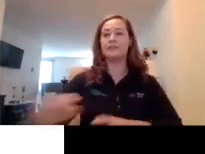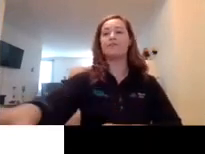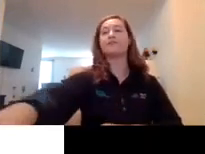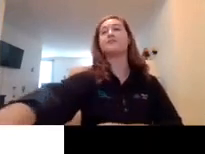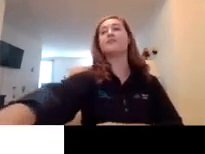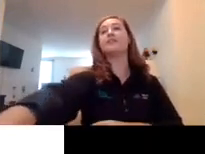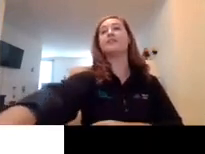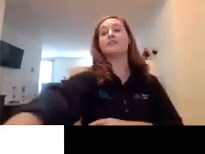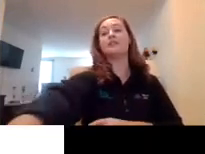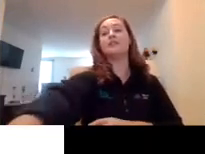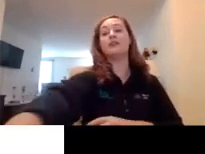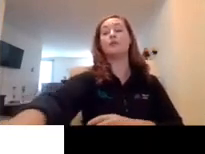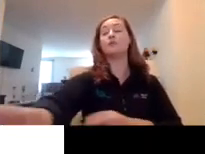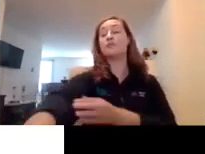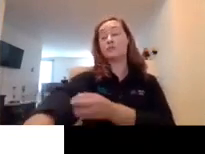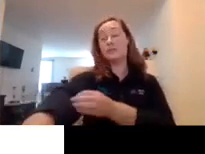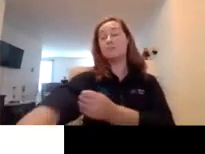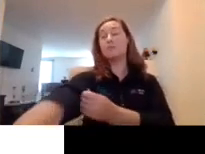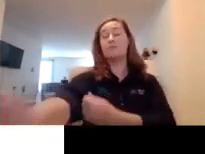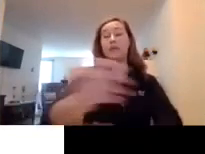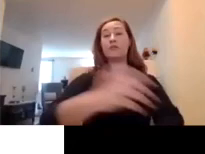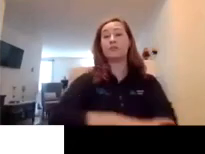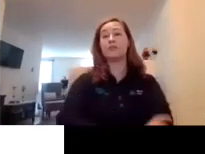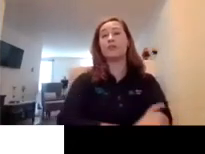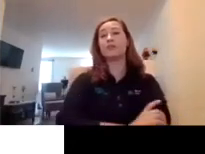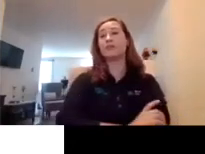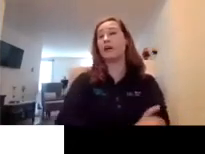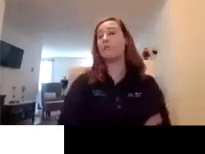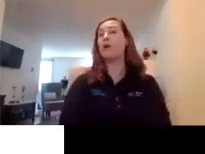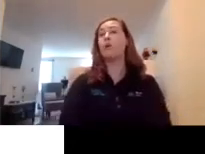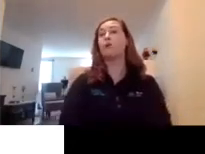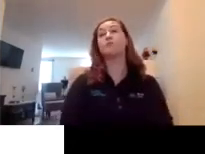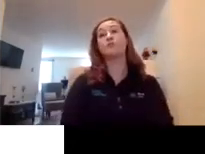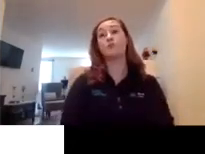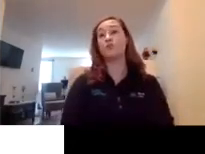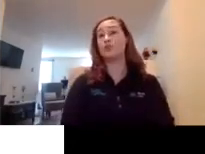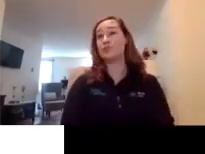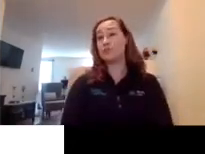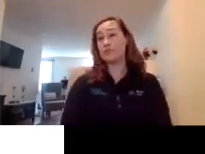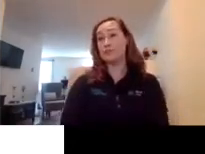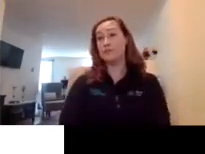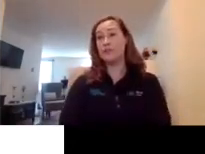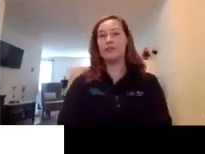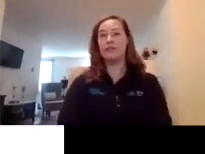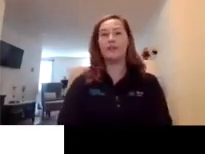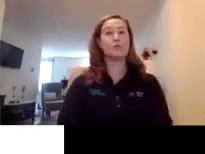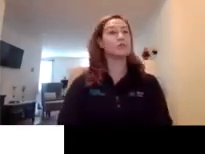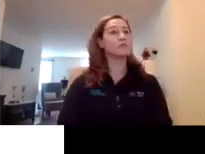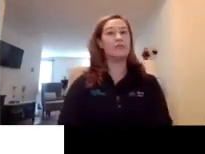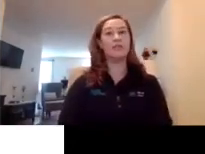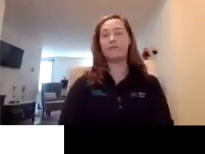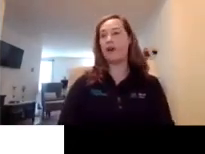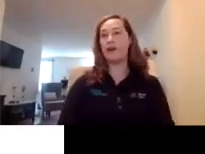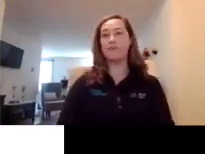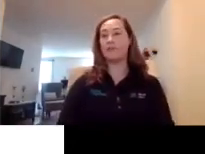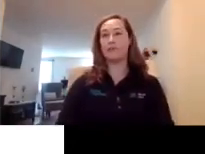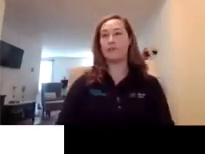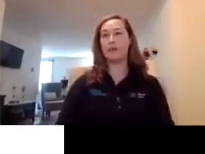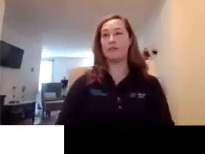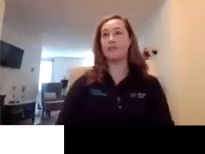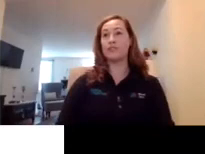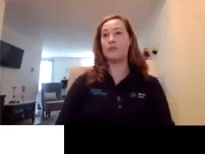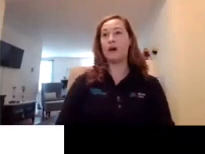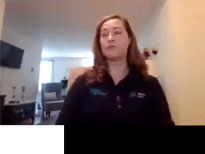only rehab facility who was accepting patients at that time was in New Jersey. That was really far